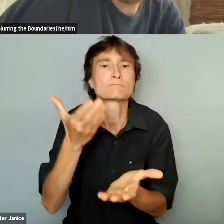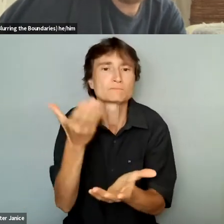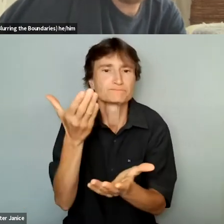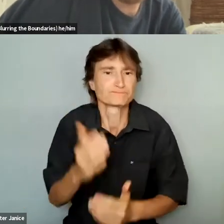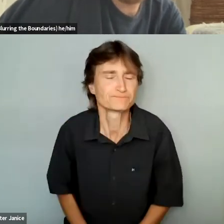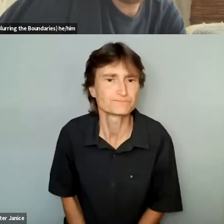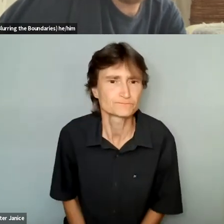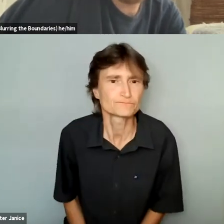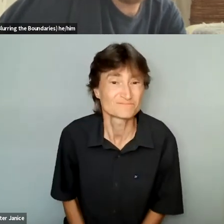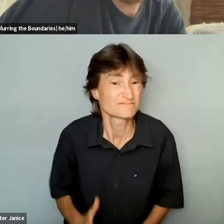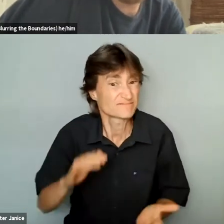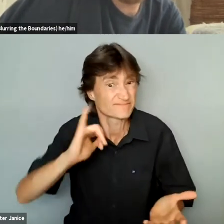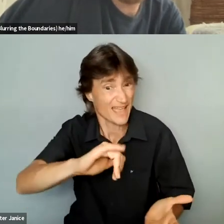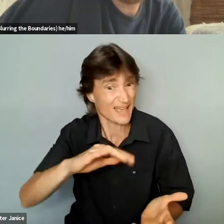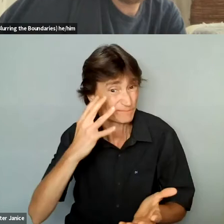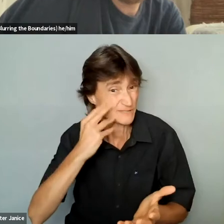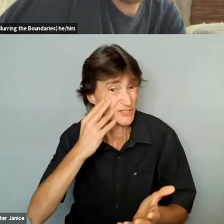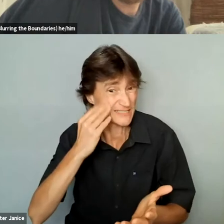that was a really cool experience.